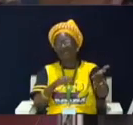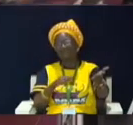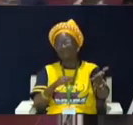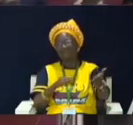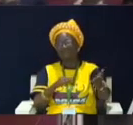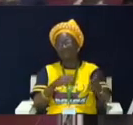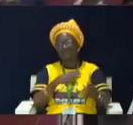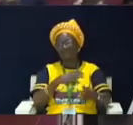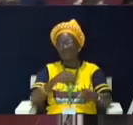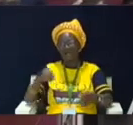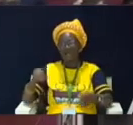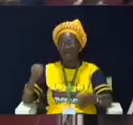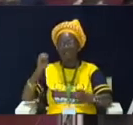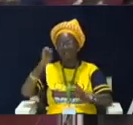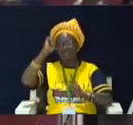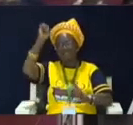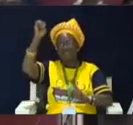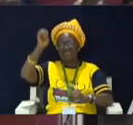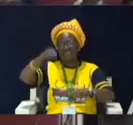and he went to